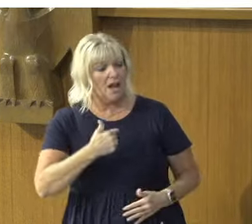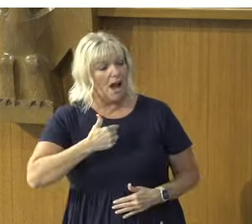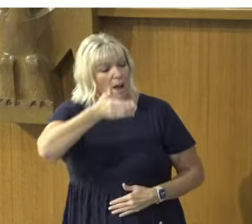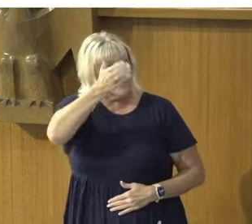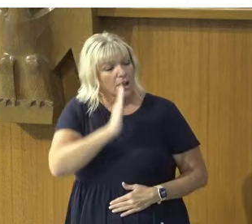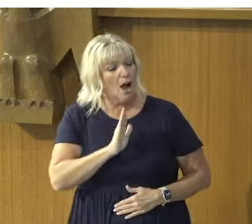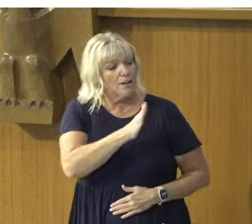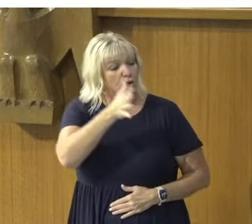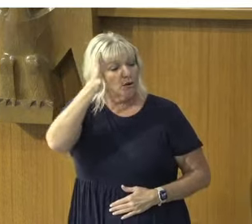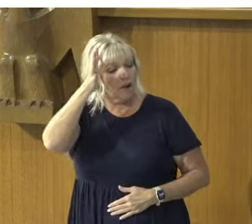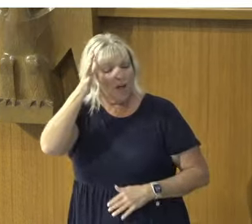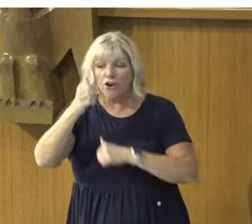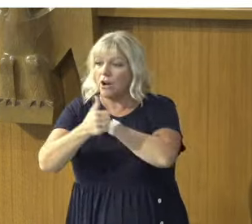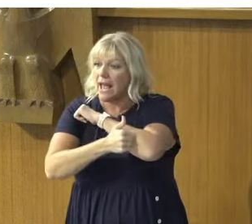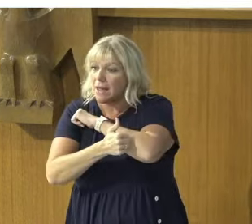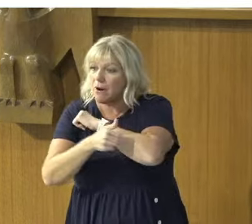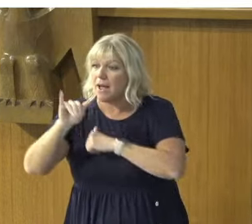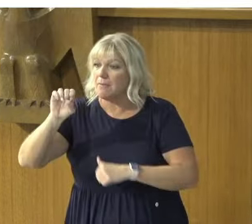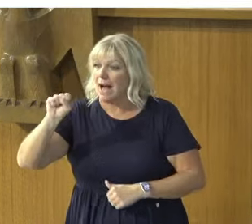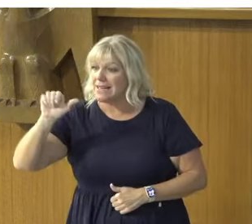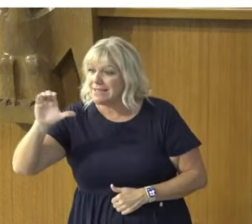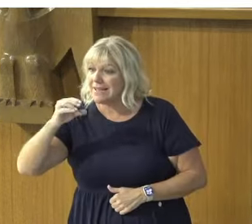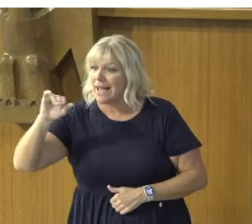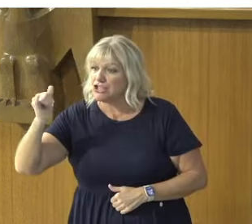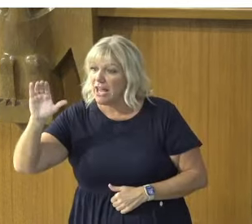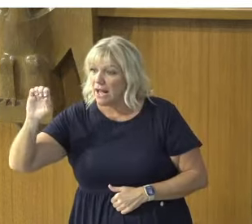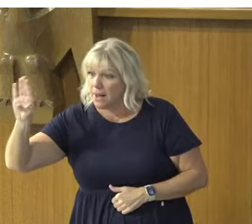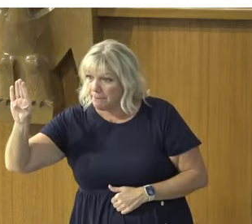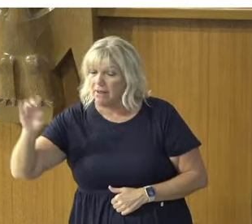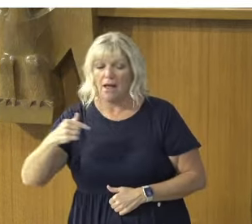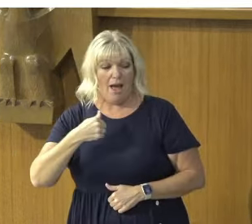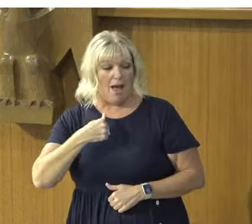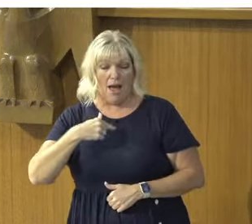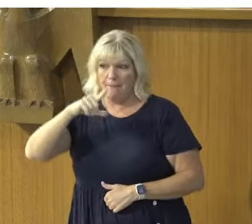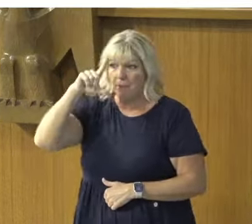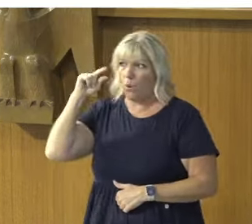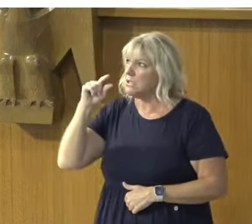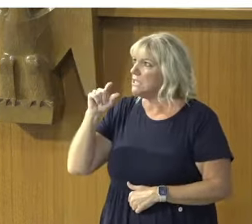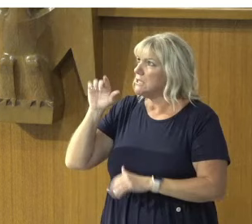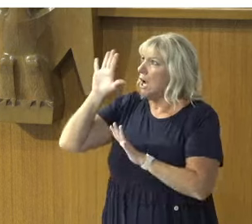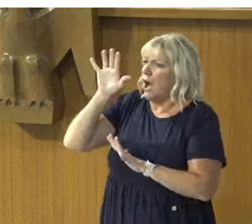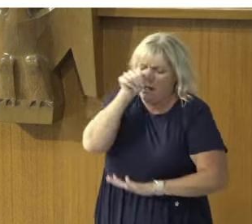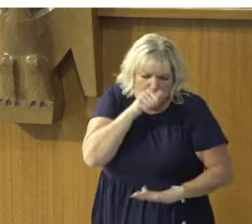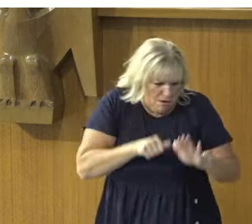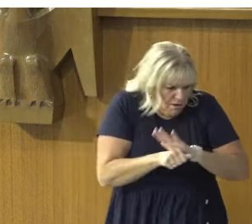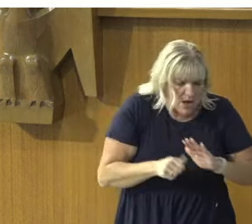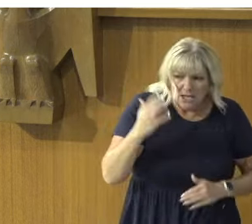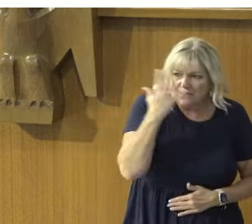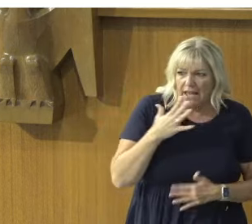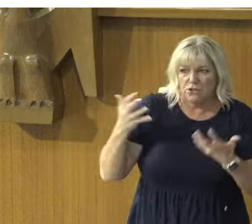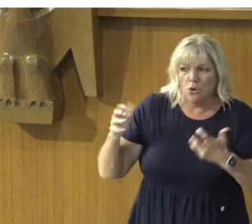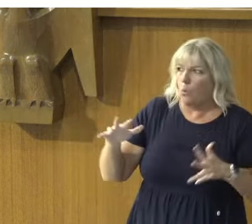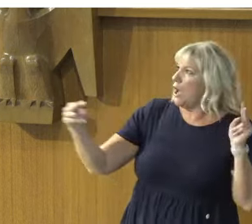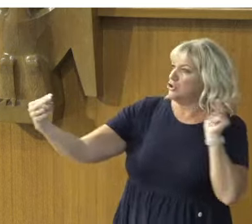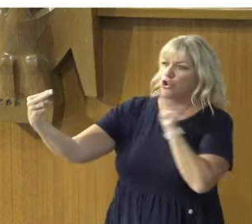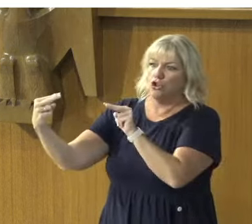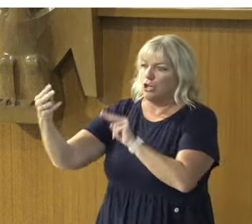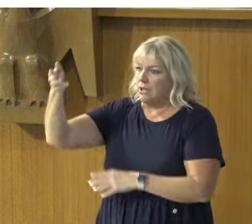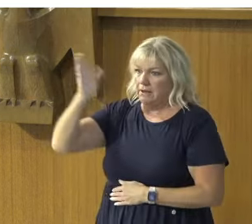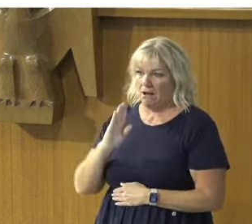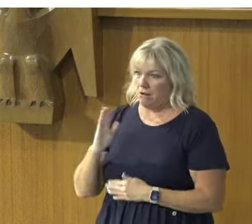your father, the God of Abraham, the God of Isaac, and the God of Jacob. And Moses hid his face, for he was afraid to look at God.